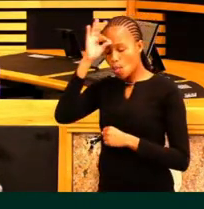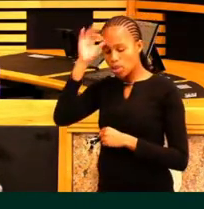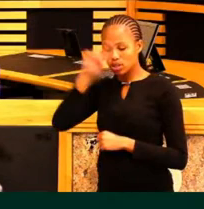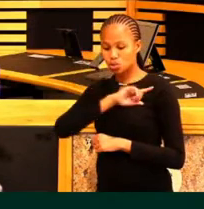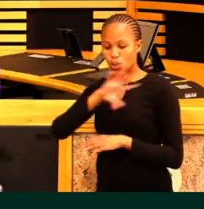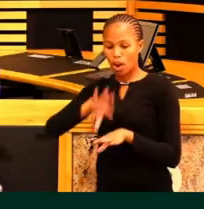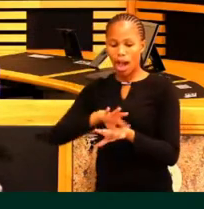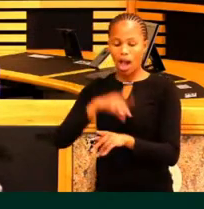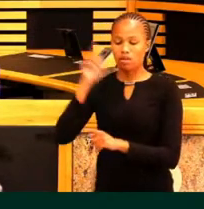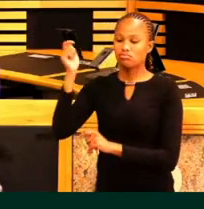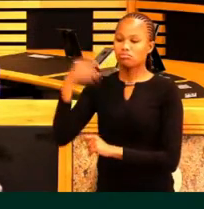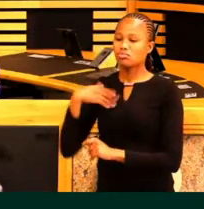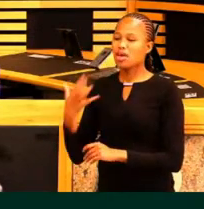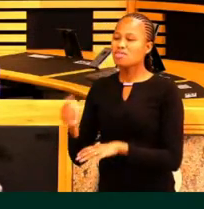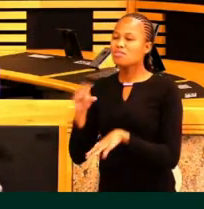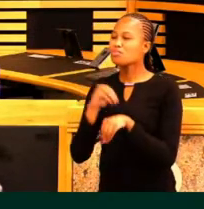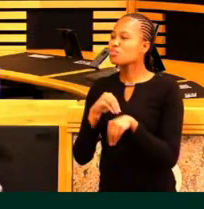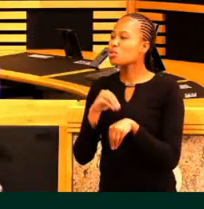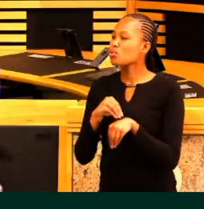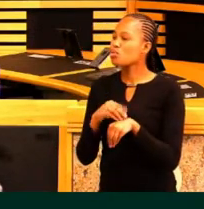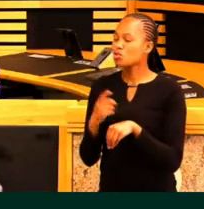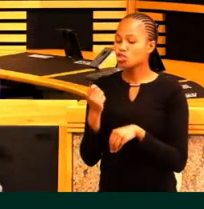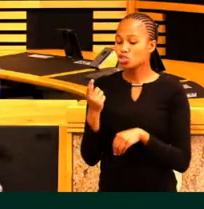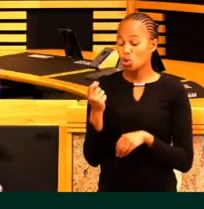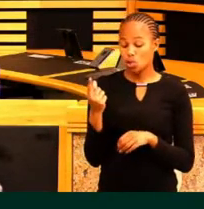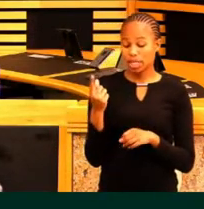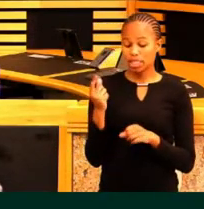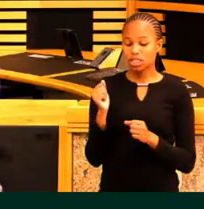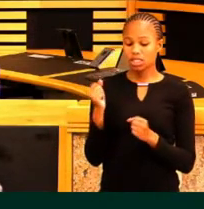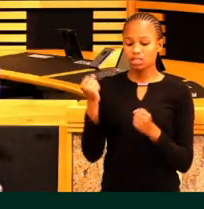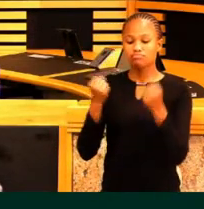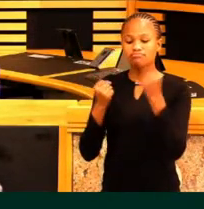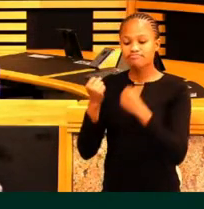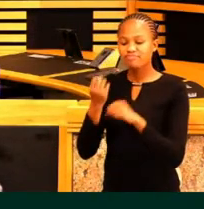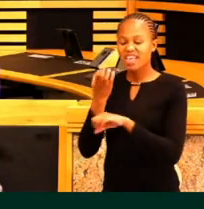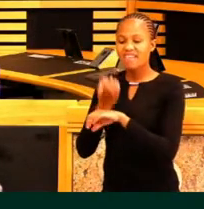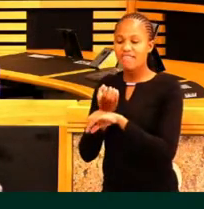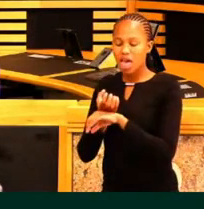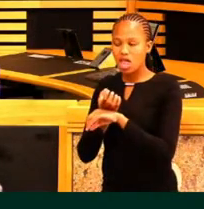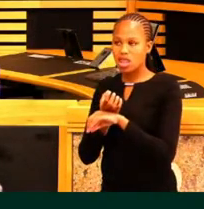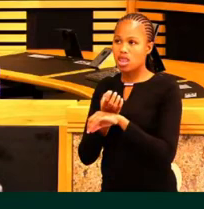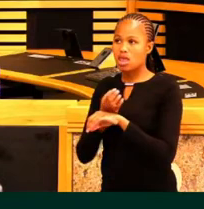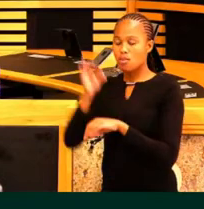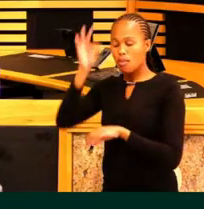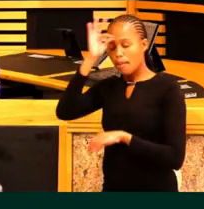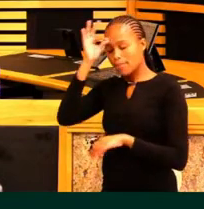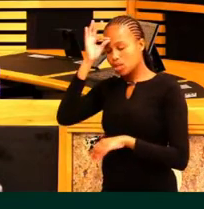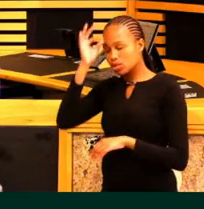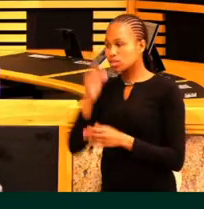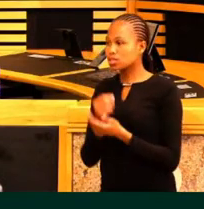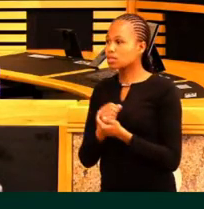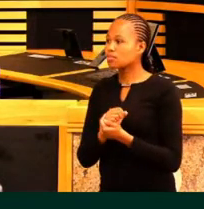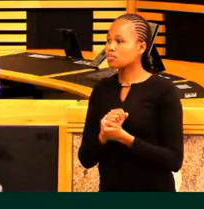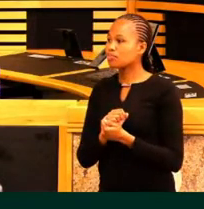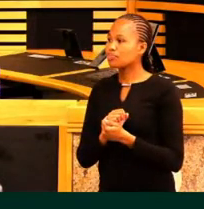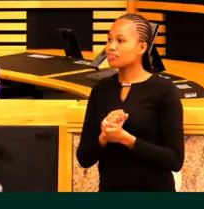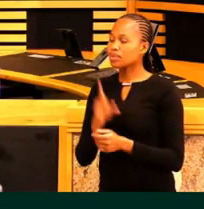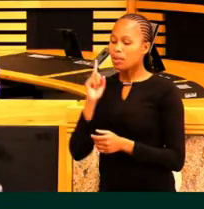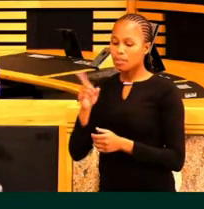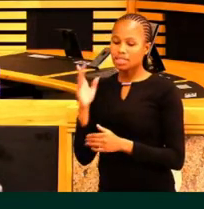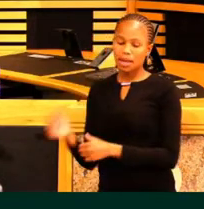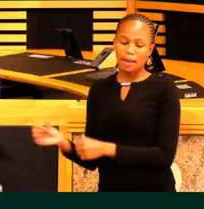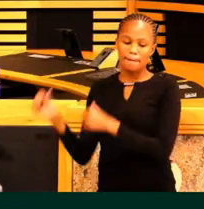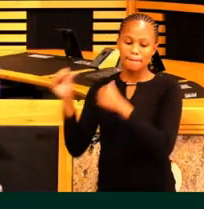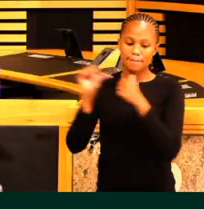we have a problem of of shortage of cars in the police in the police services police raids must come back following